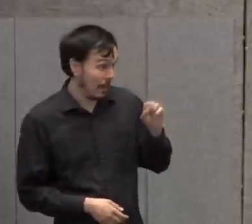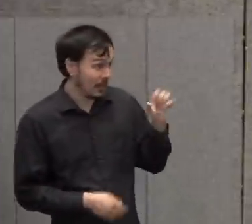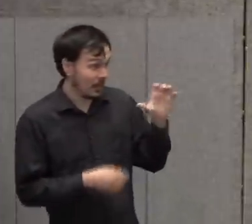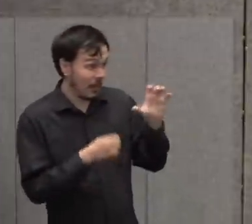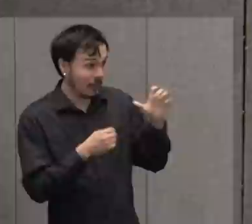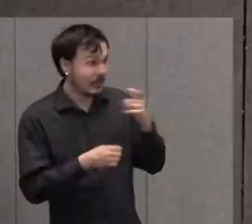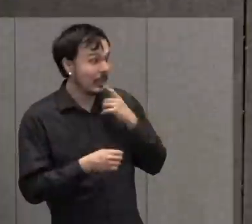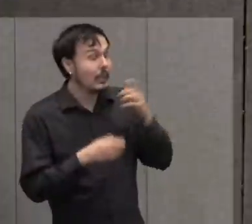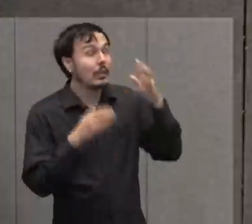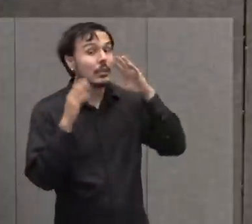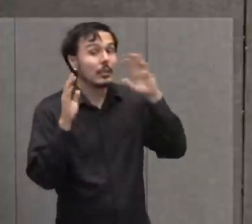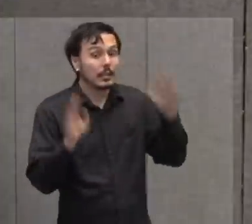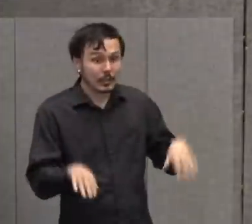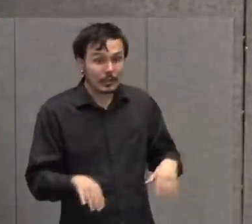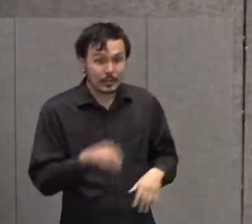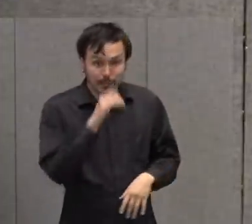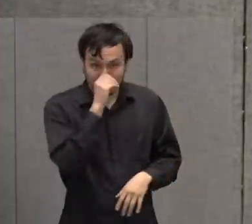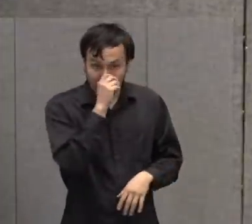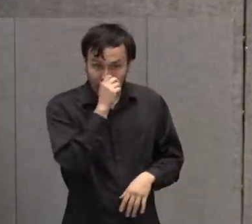said.